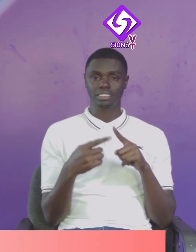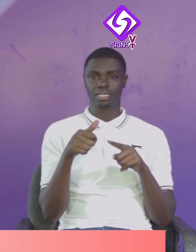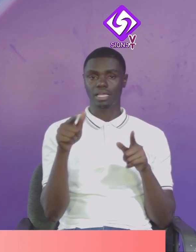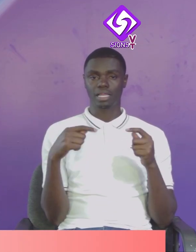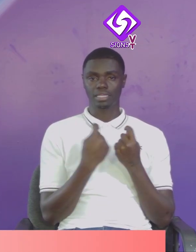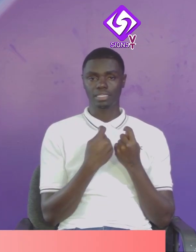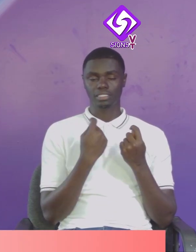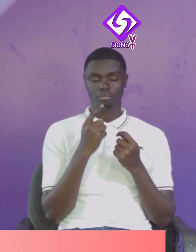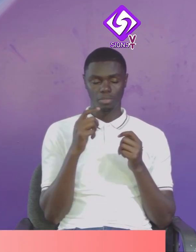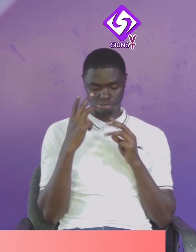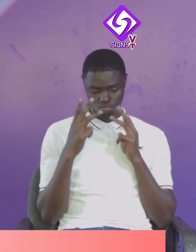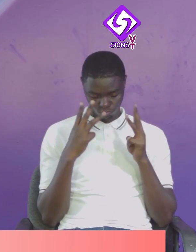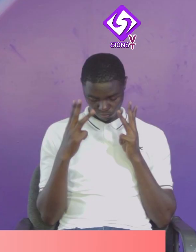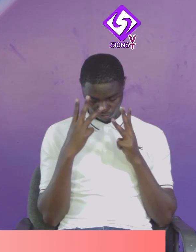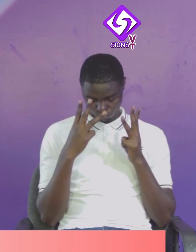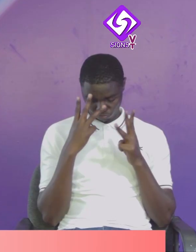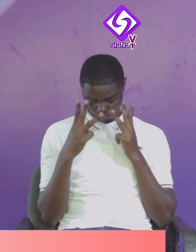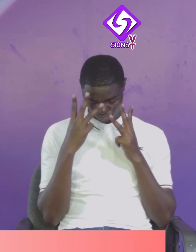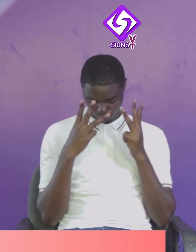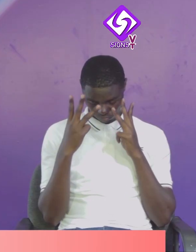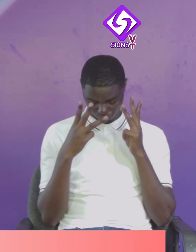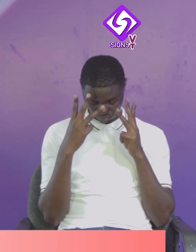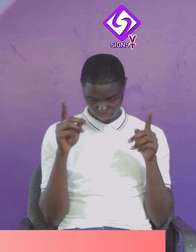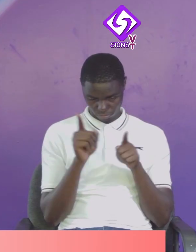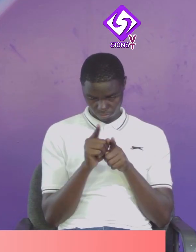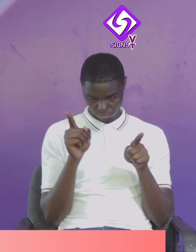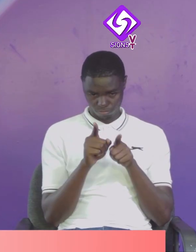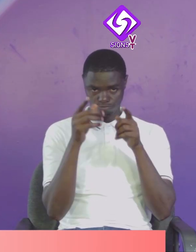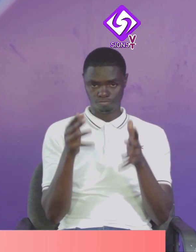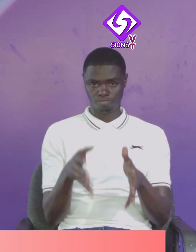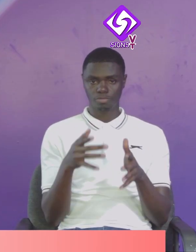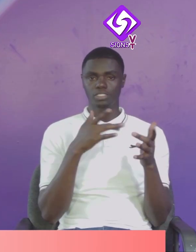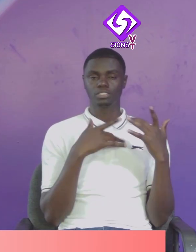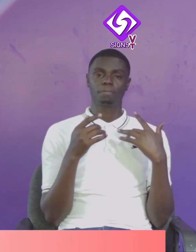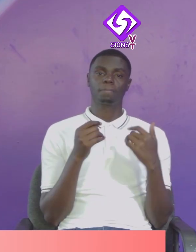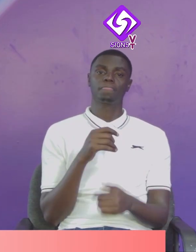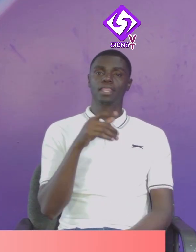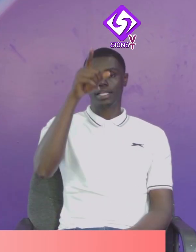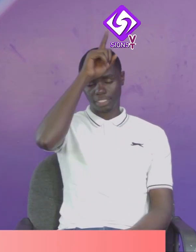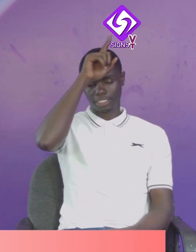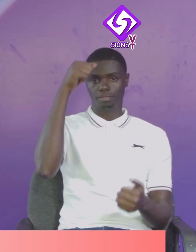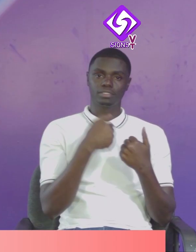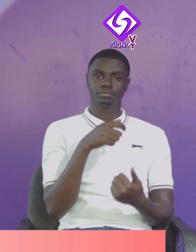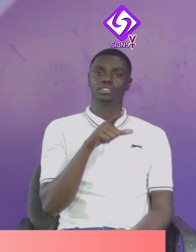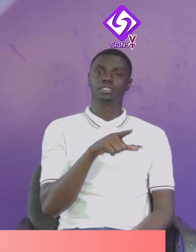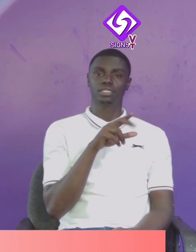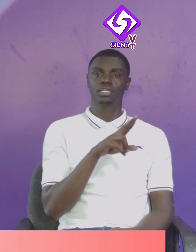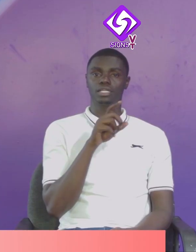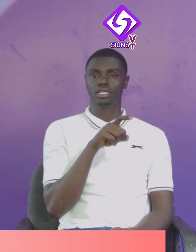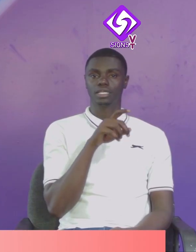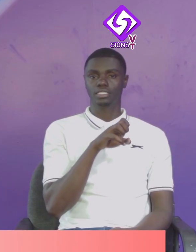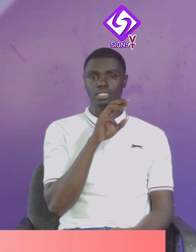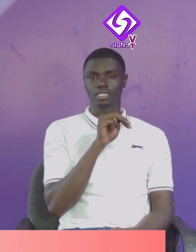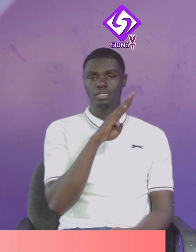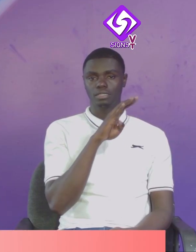should really be worried as far as the Croatians are concerned. Germany versus Luxembourg. Germany enjoyed